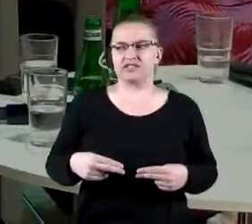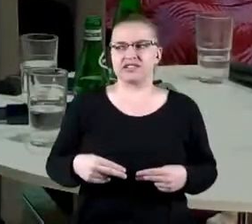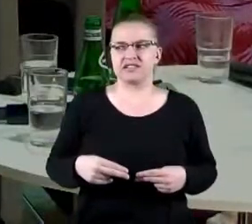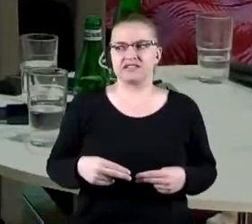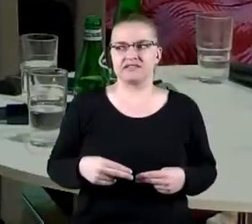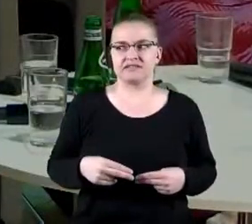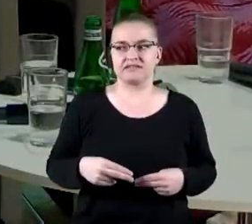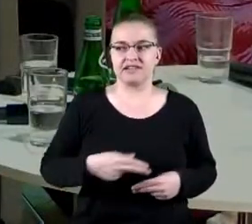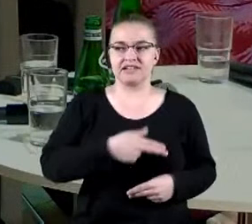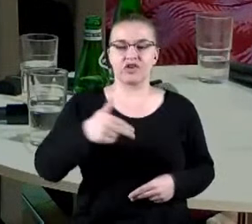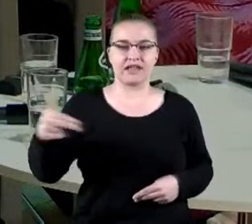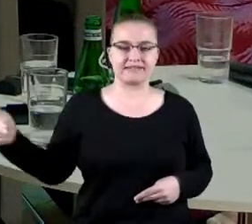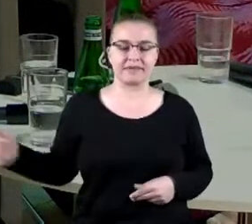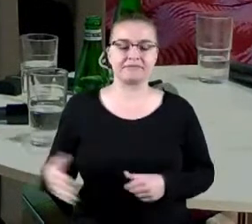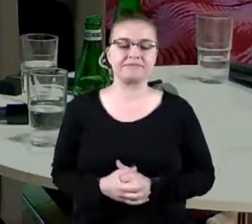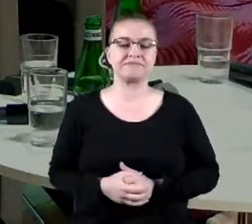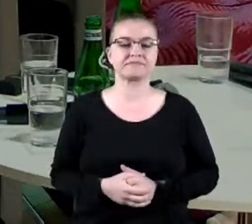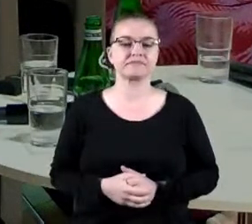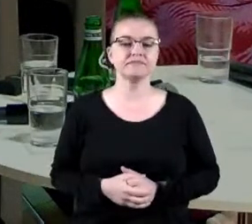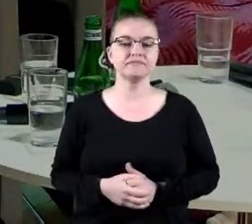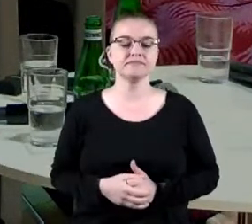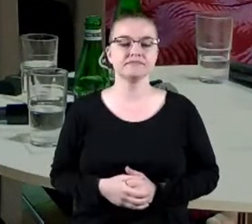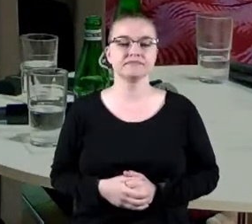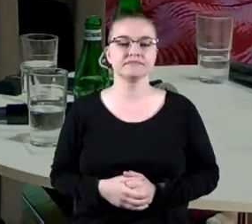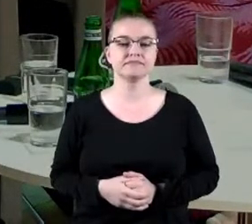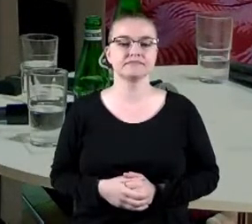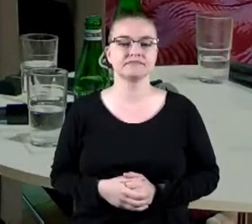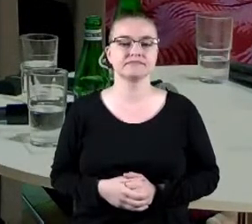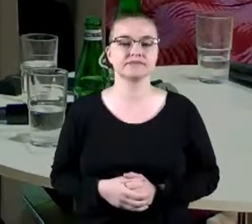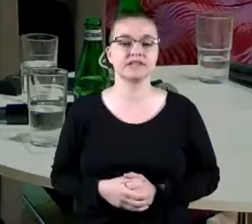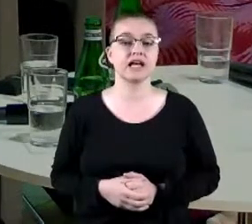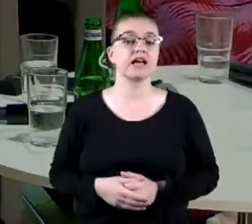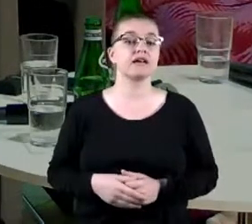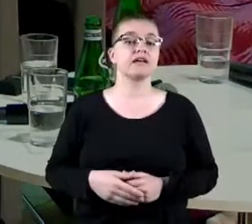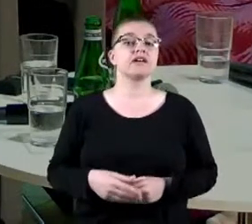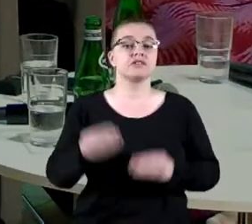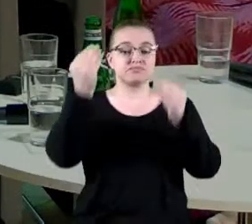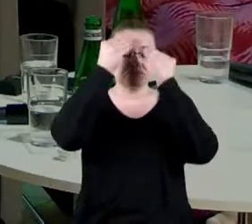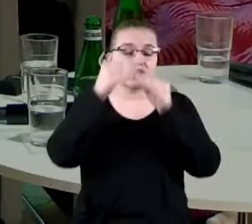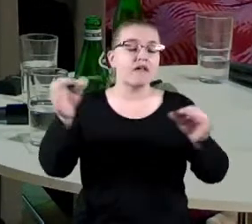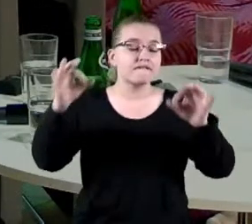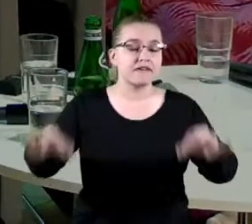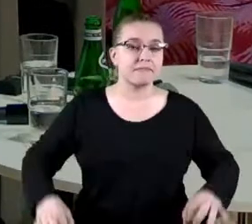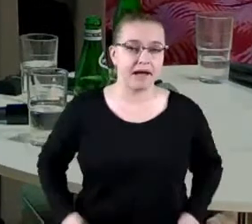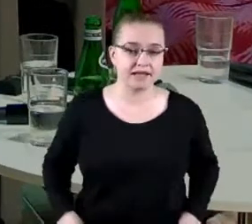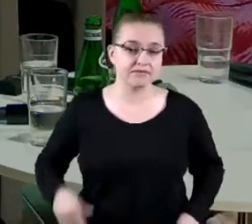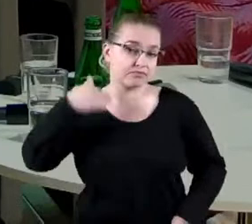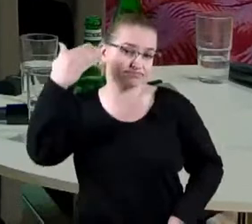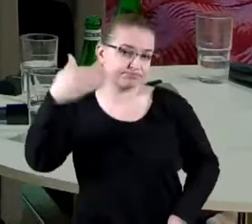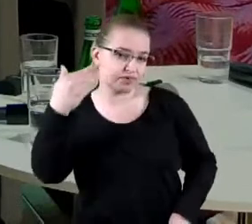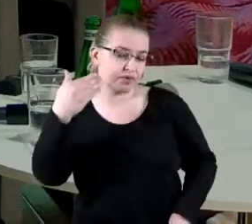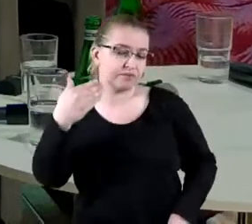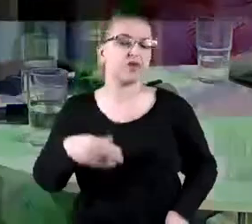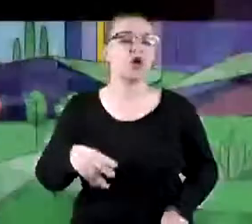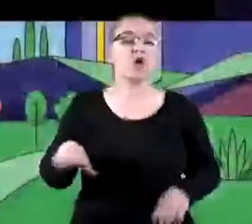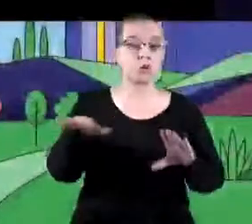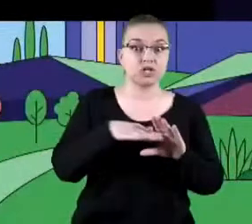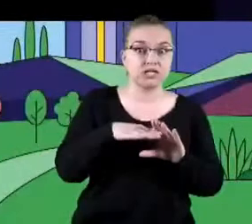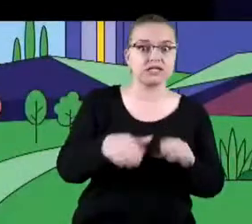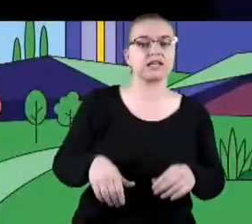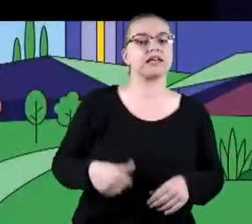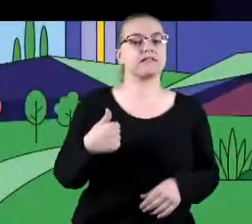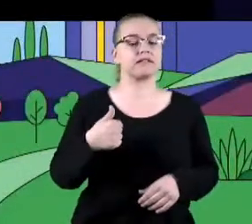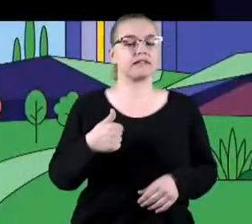And gentlemen, honorable panelists and participants, I am Vera Revinasari, the Acting